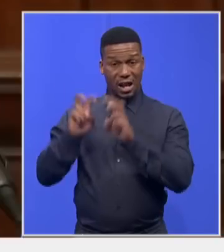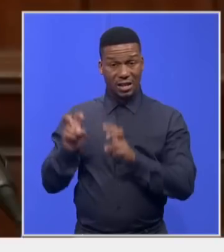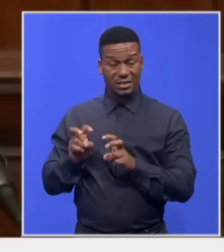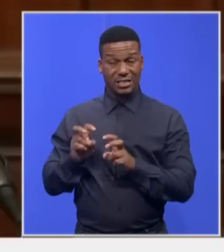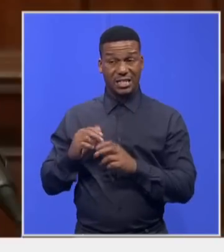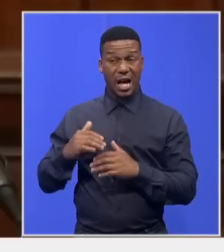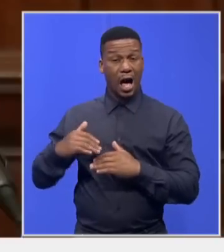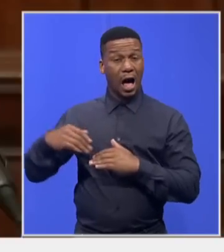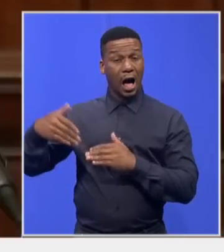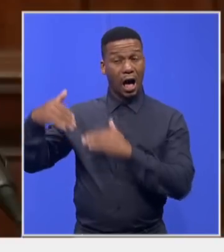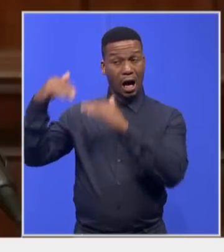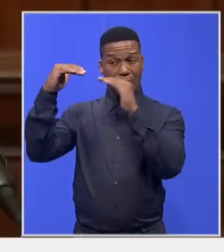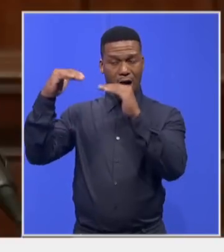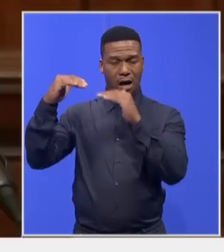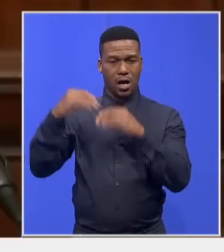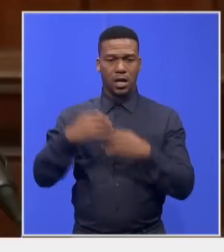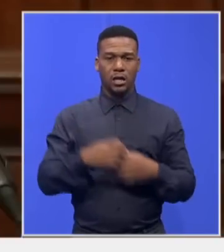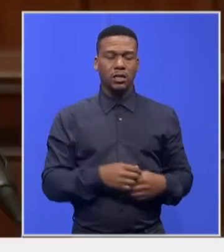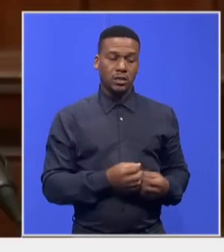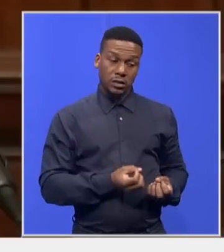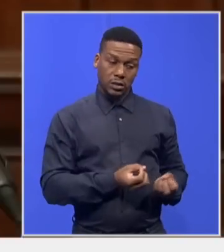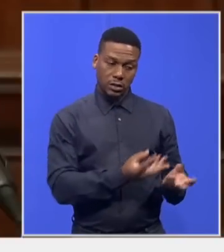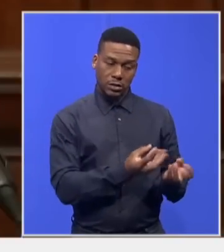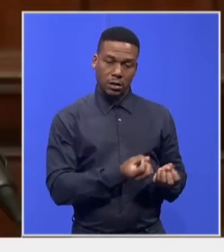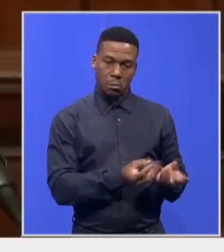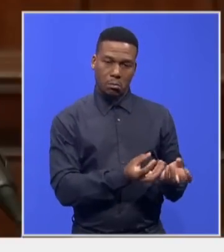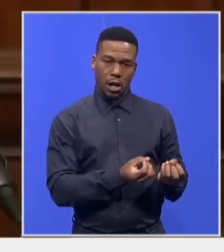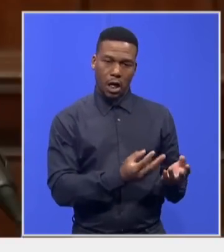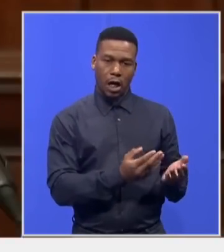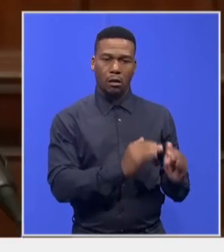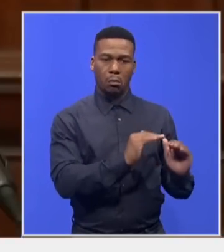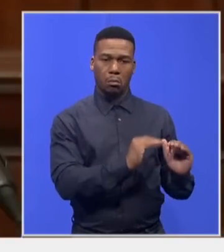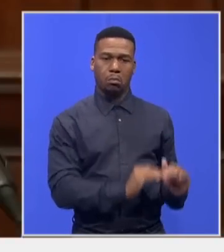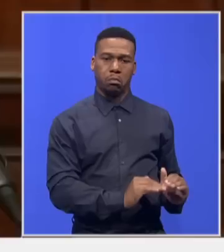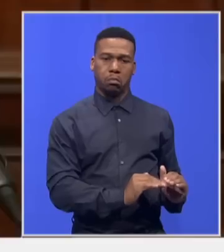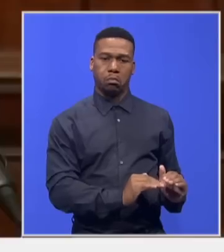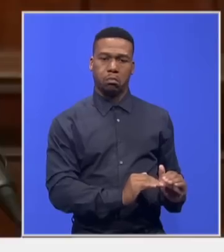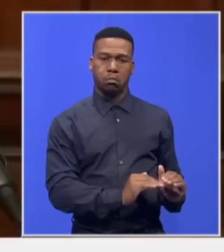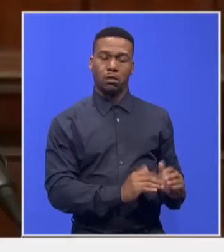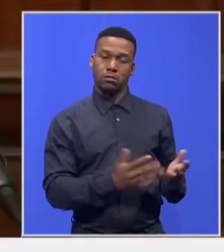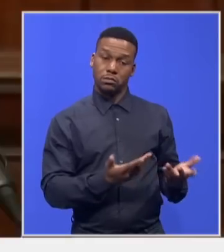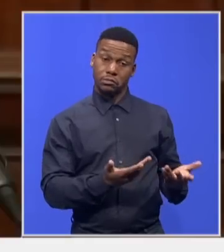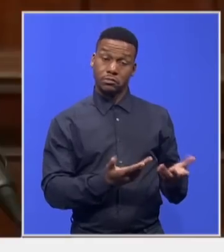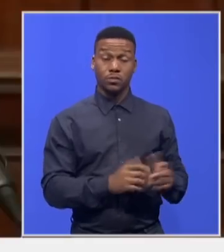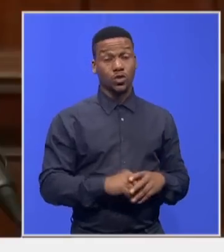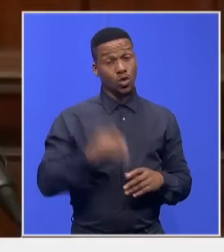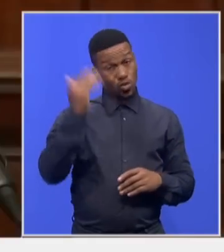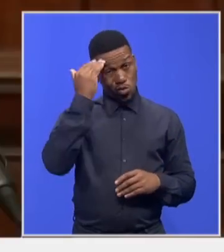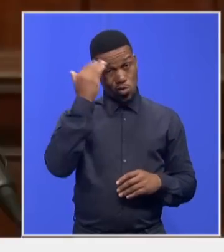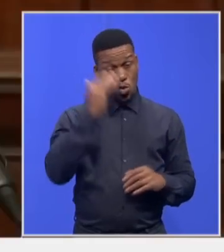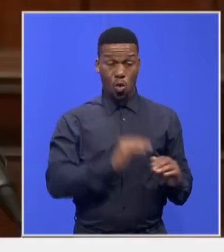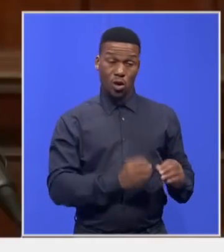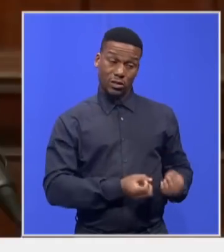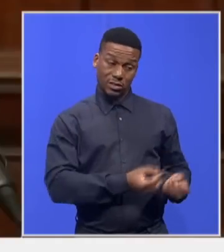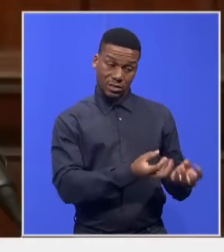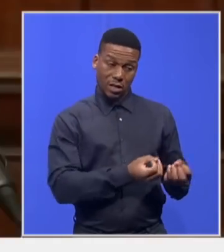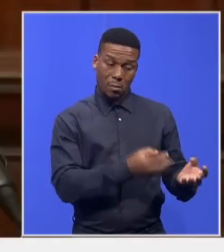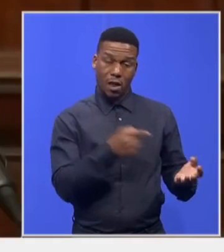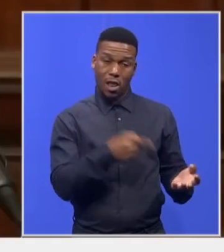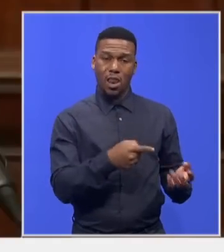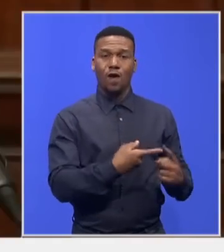essentially comes from the installed fleet of Eskom, over 52 gigawatts